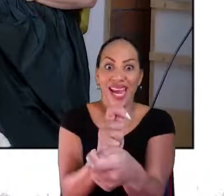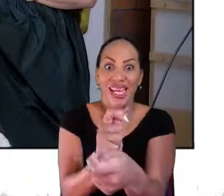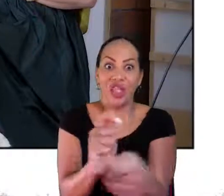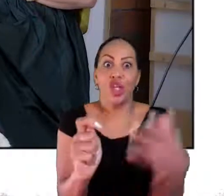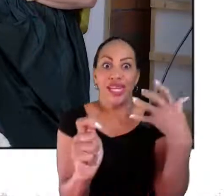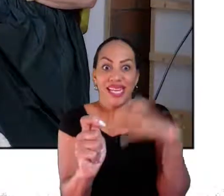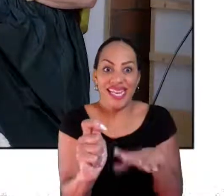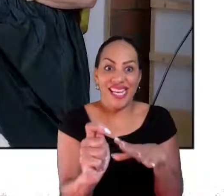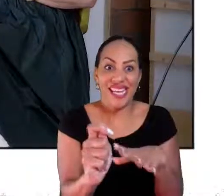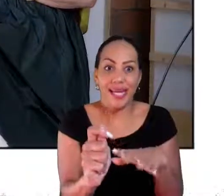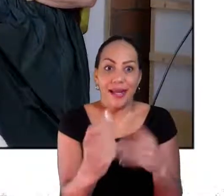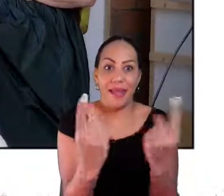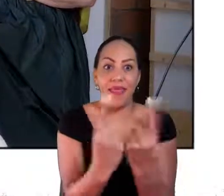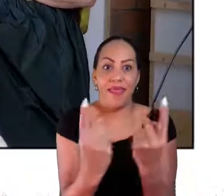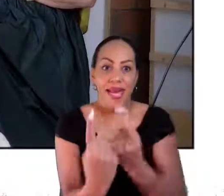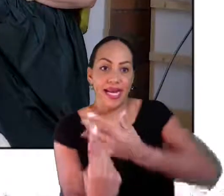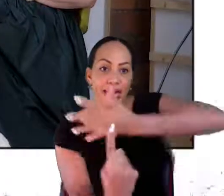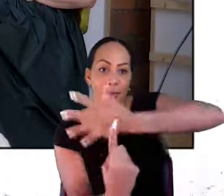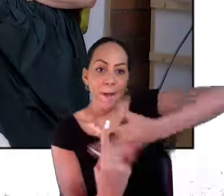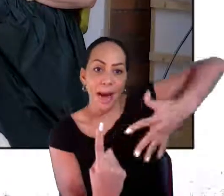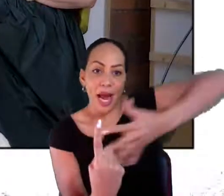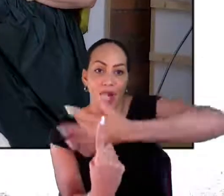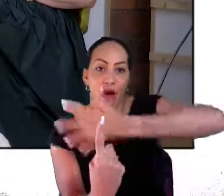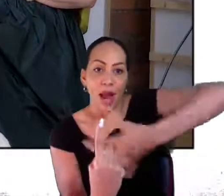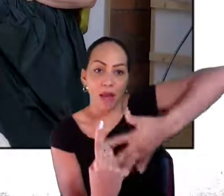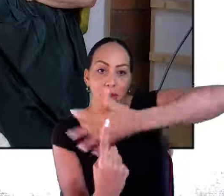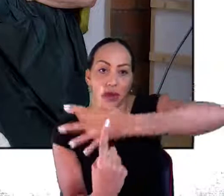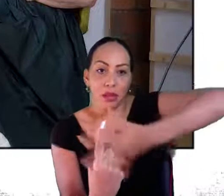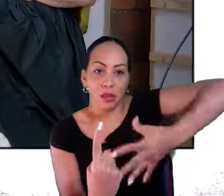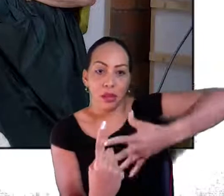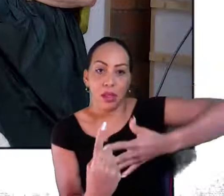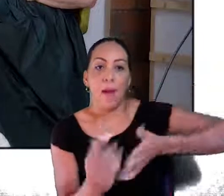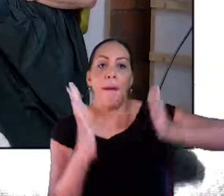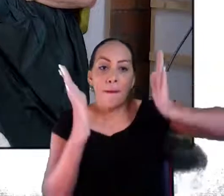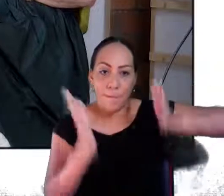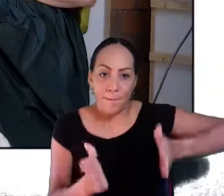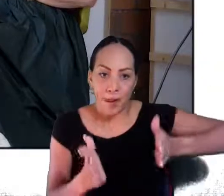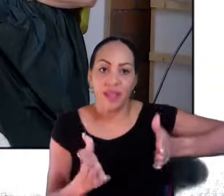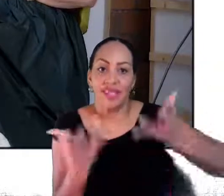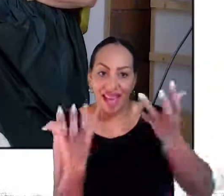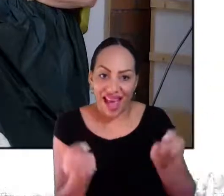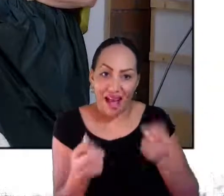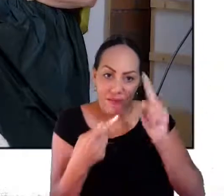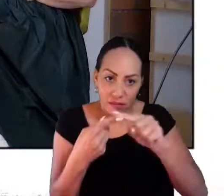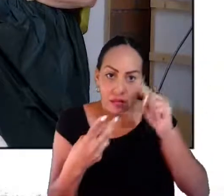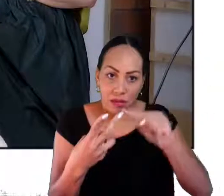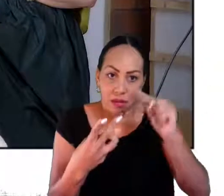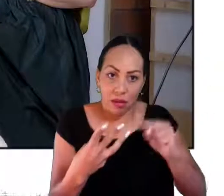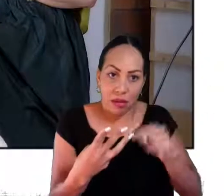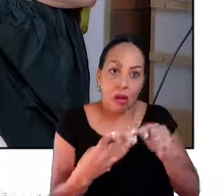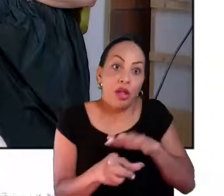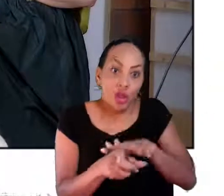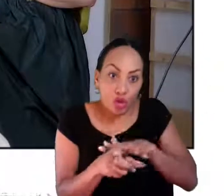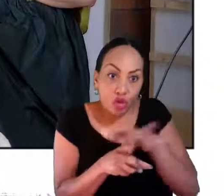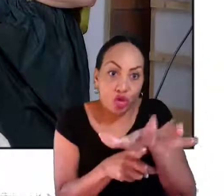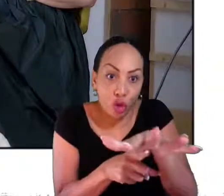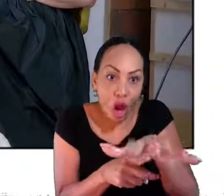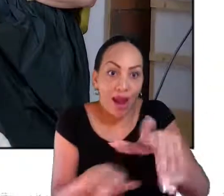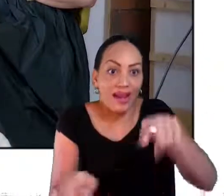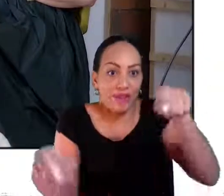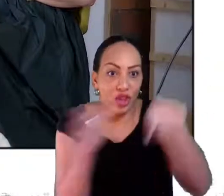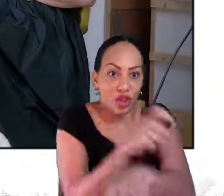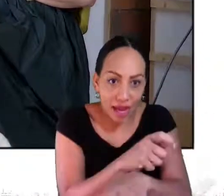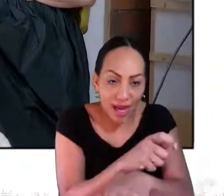kind of your power within a process and our collective power within a process to create change as well. And this